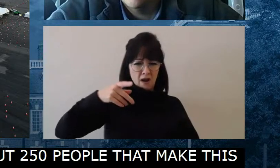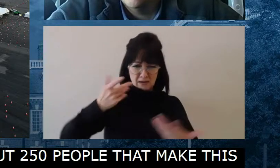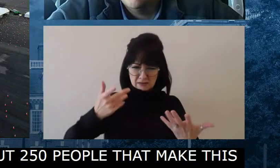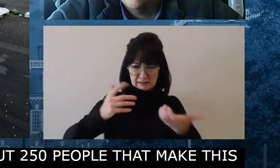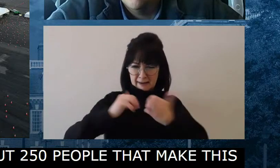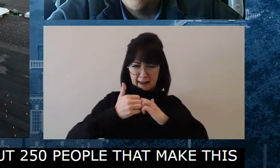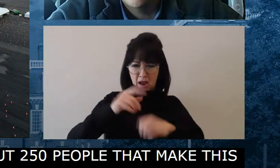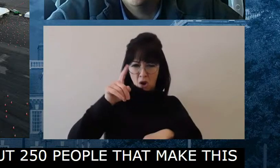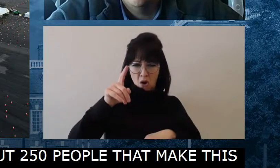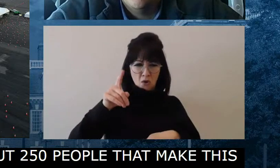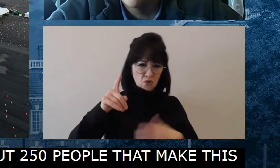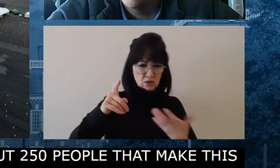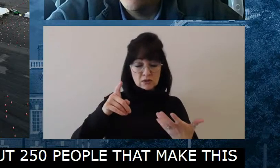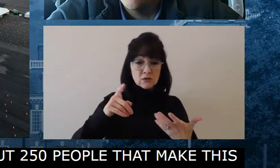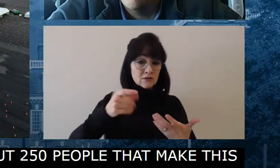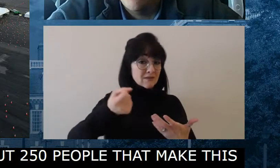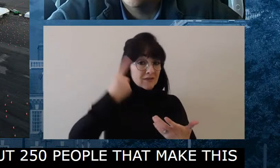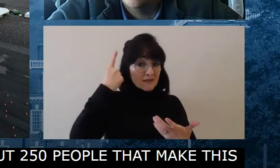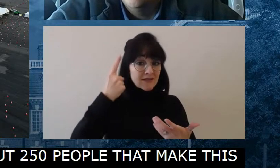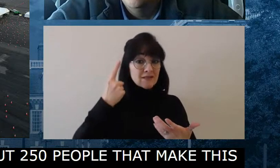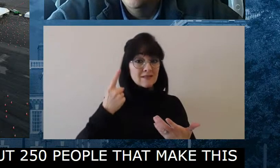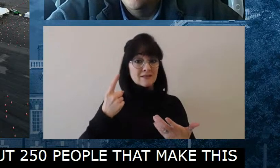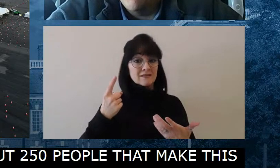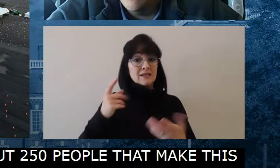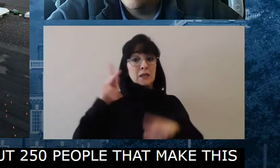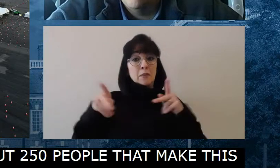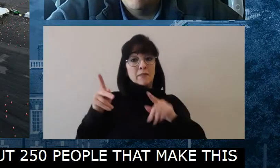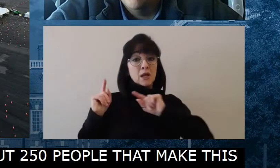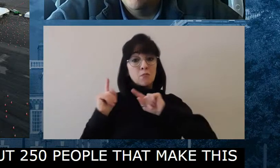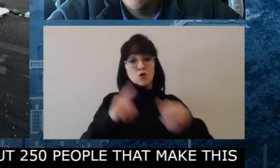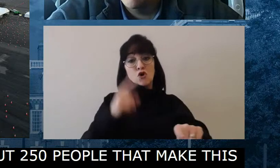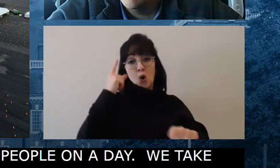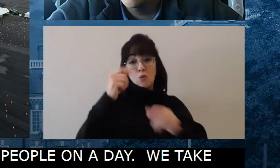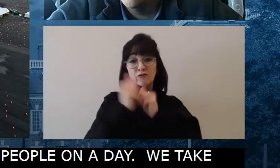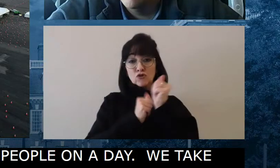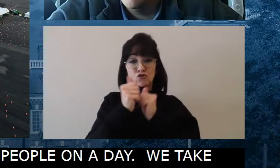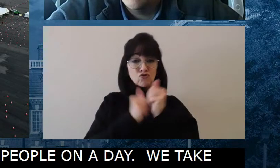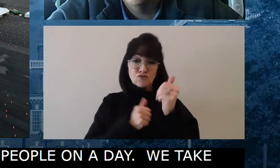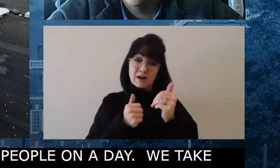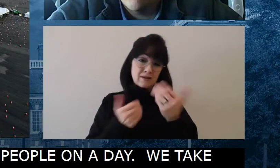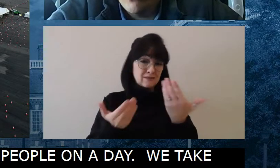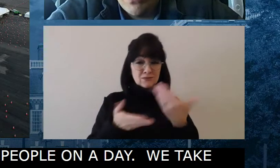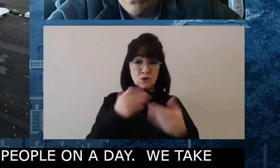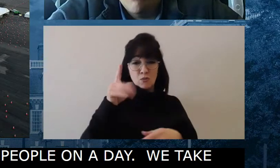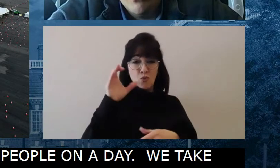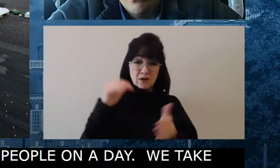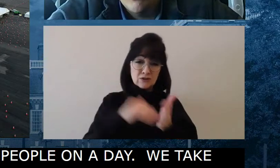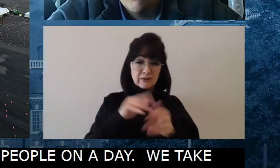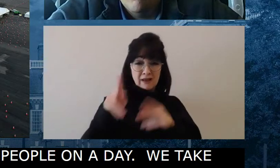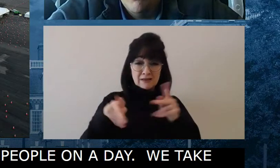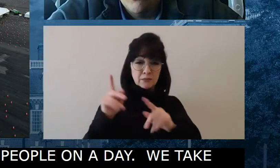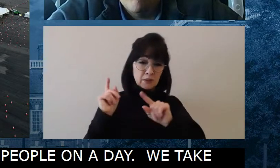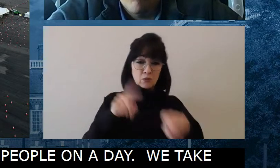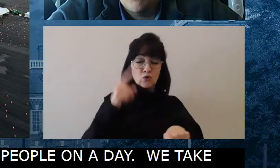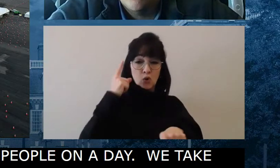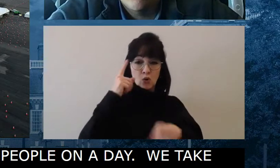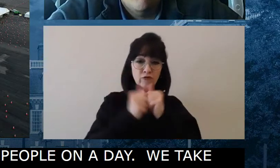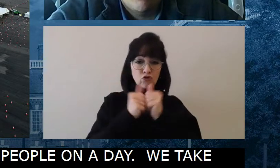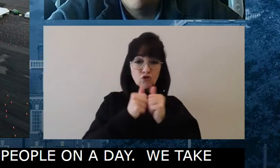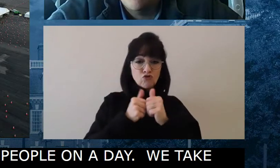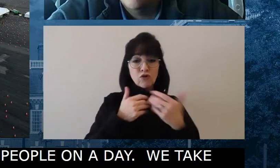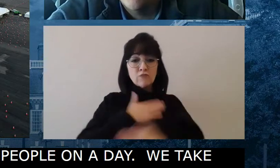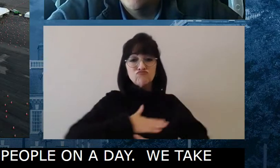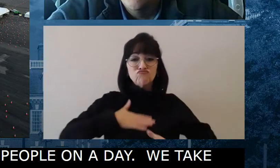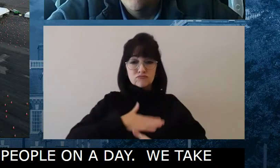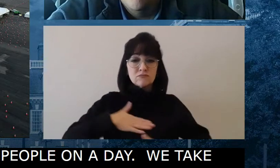come here for a race, and now we're using it to vaccinate 3,000 people. And we think we could even easily increase that number to 4,000